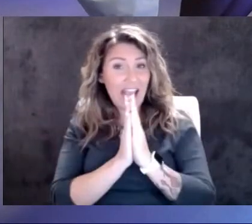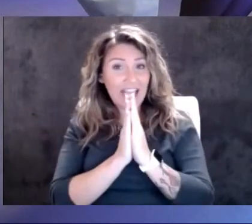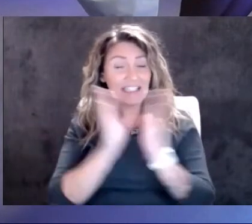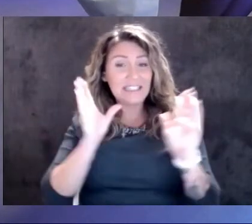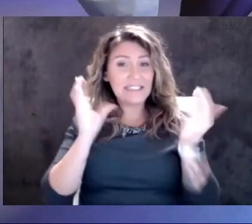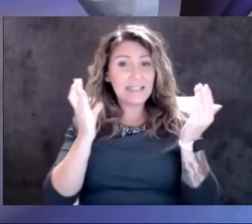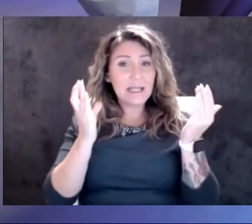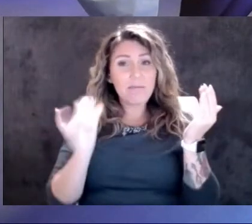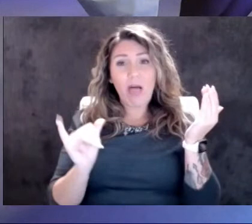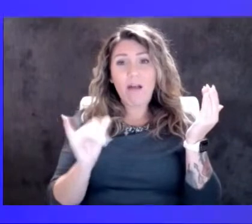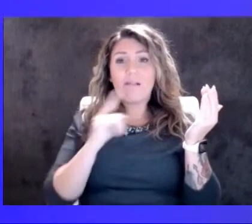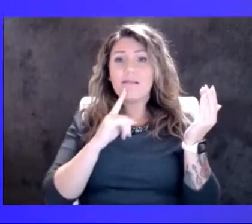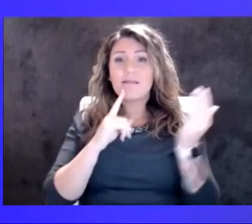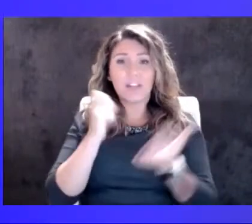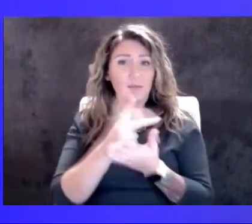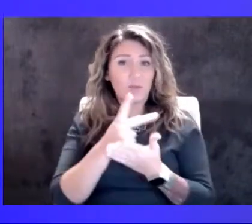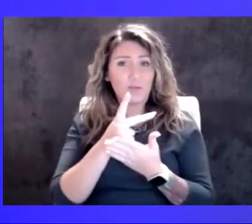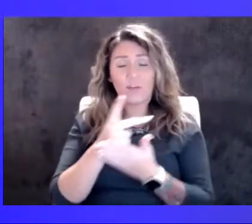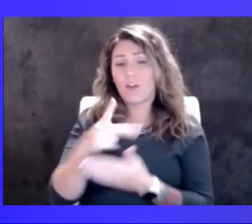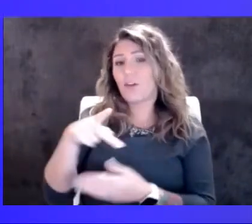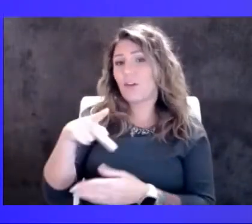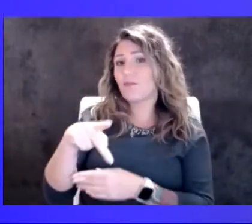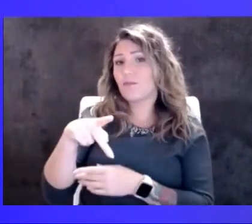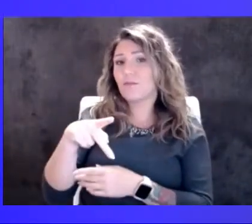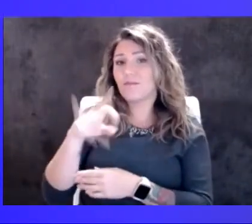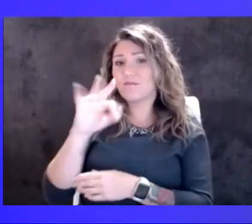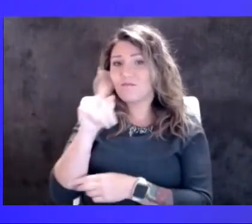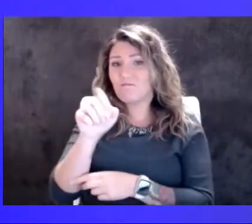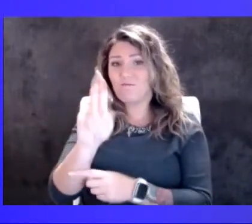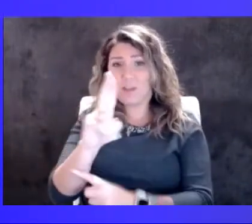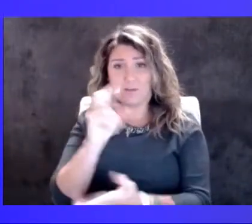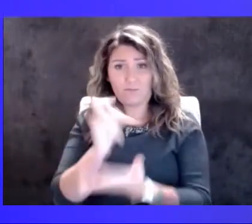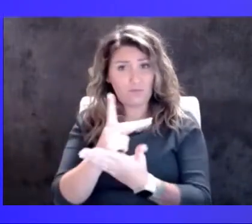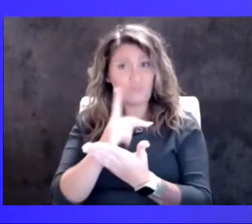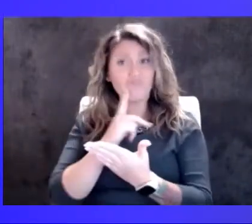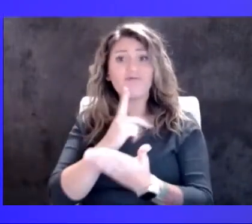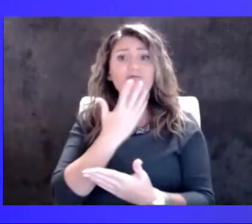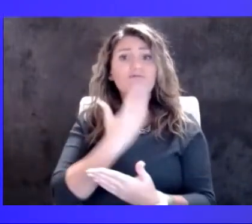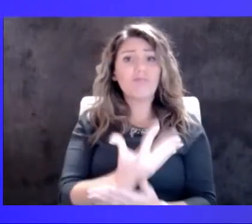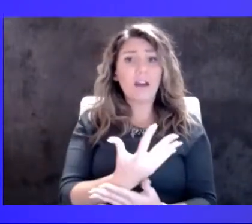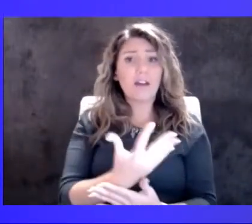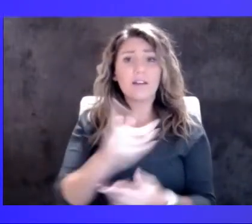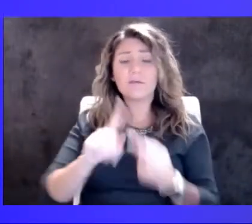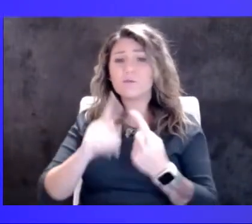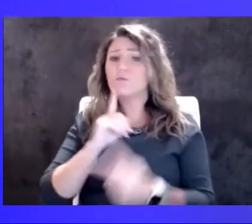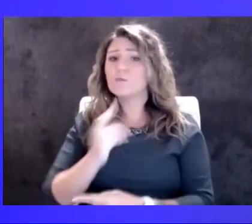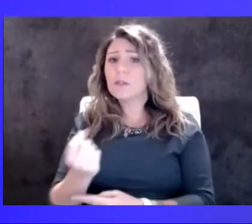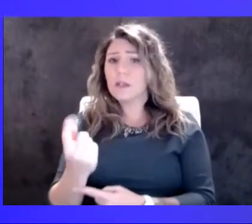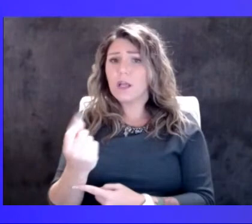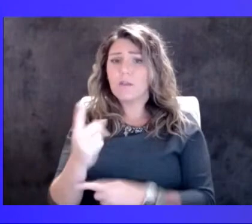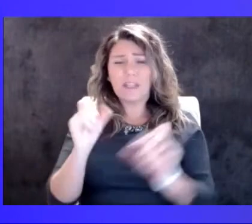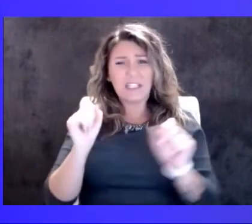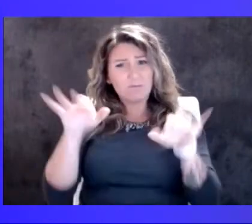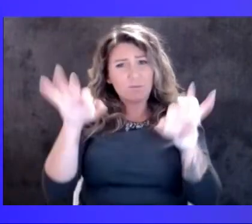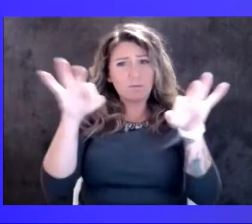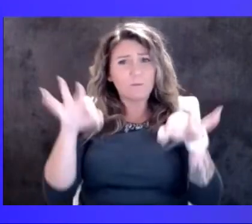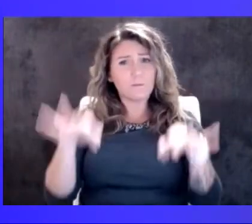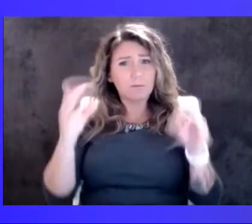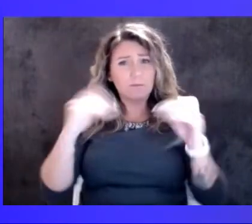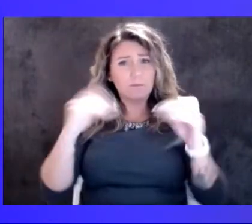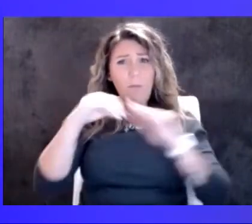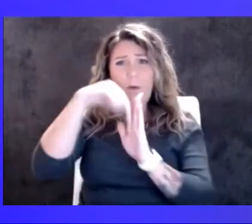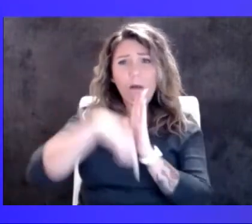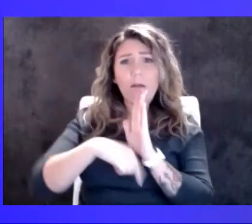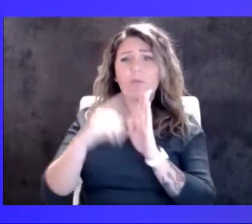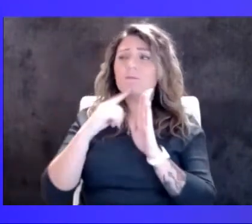like the approval for the Pfizer vaccine is a done deal for kids 5 to 11. Can you kind of peel back the curtain for us on what's been going